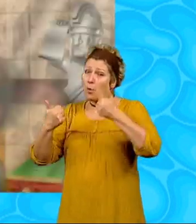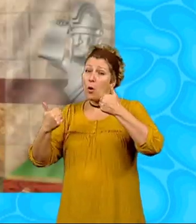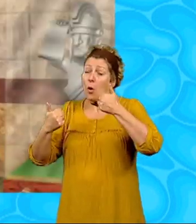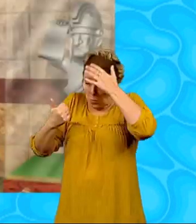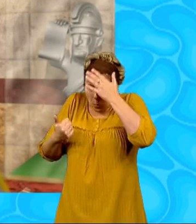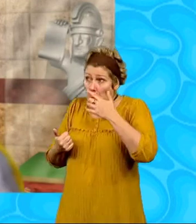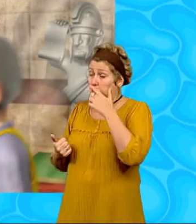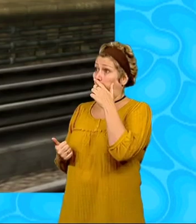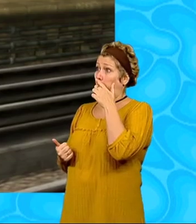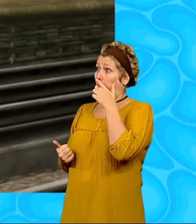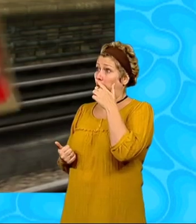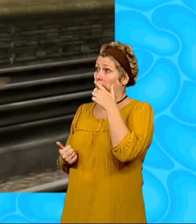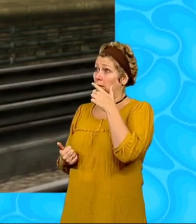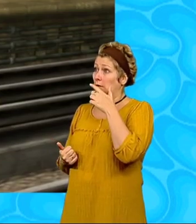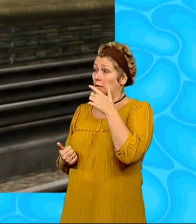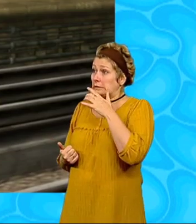No!